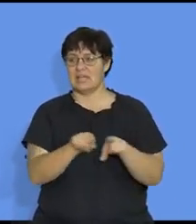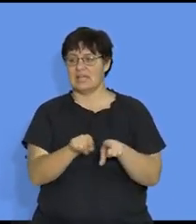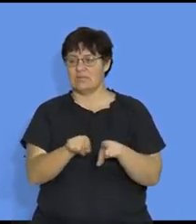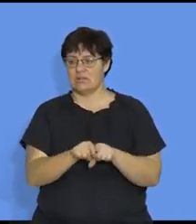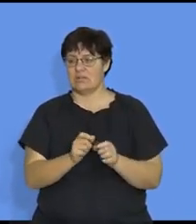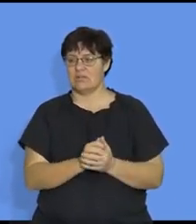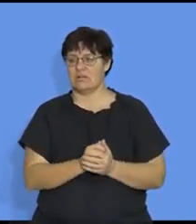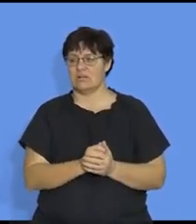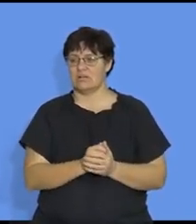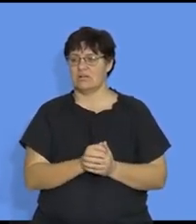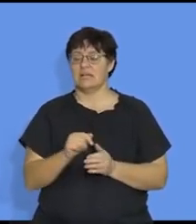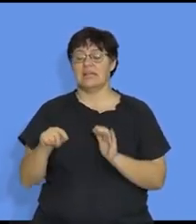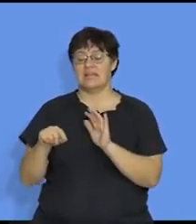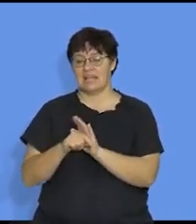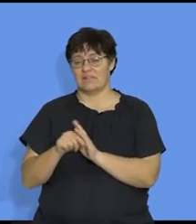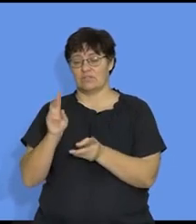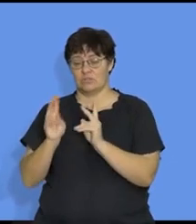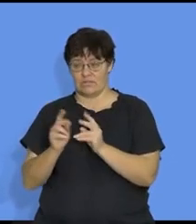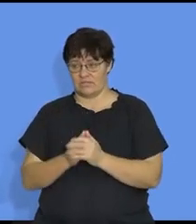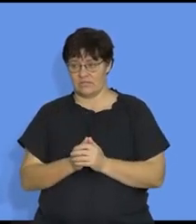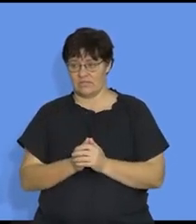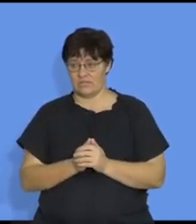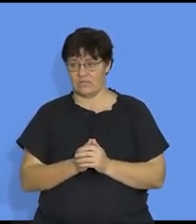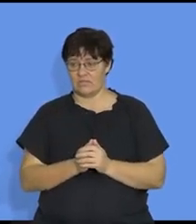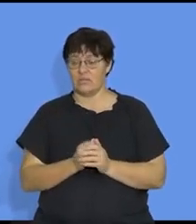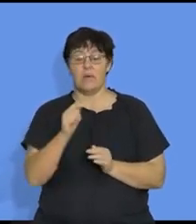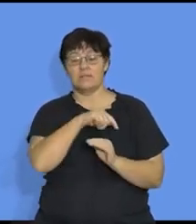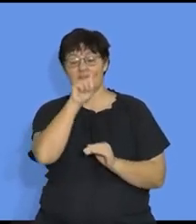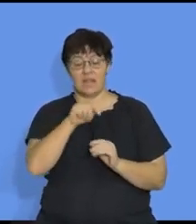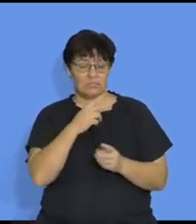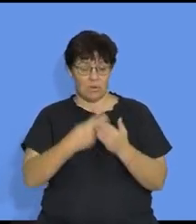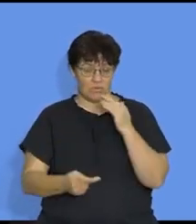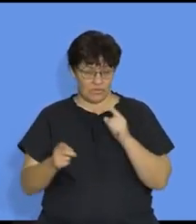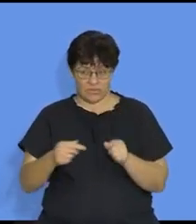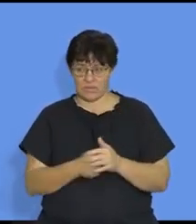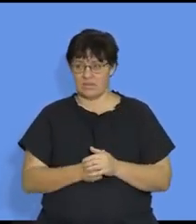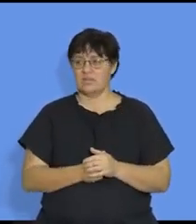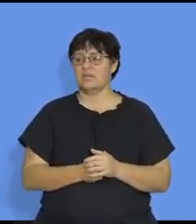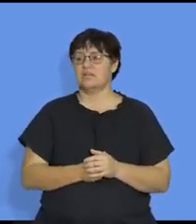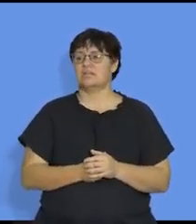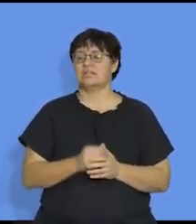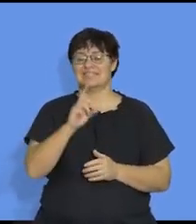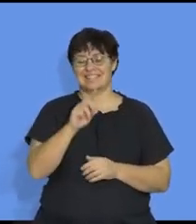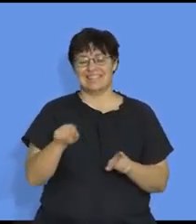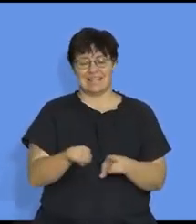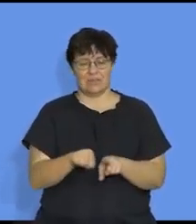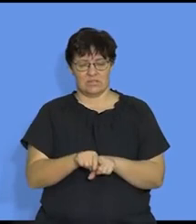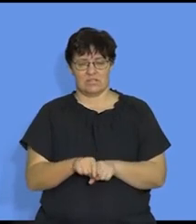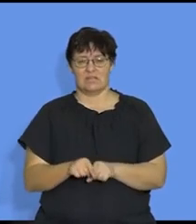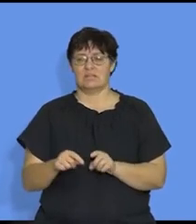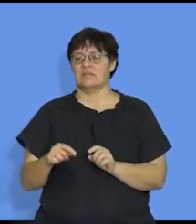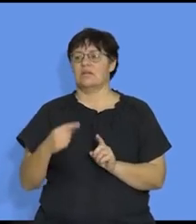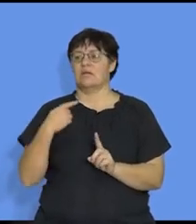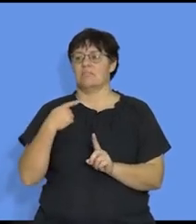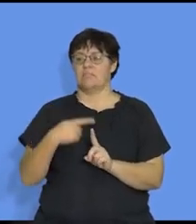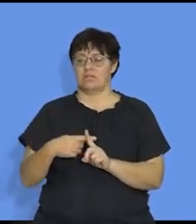to negative 12. If I divide both sides by negative 2, D is equal to